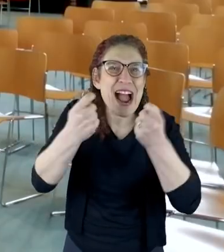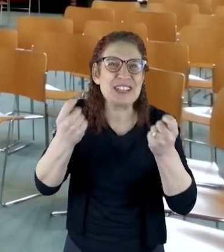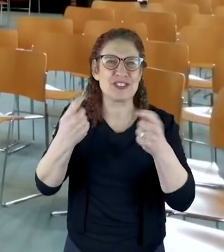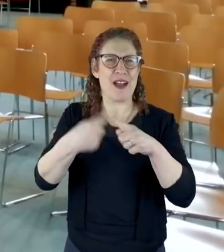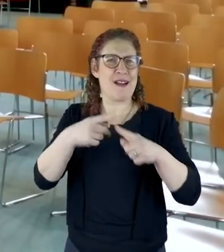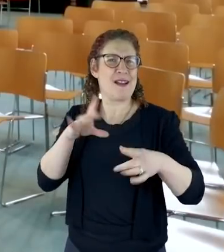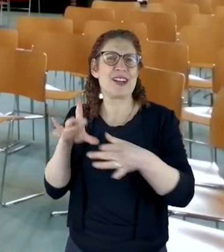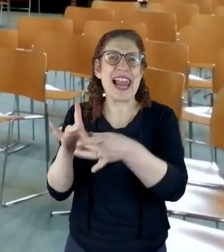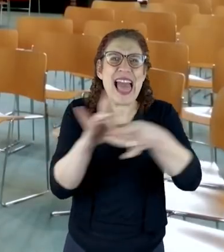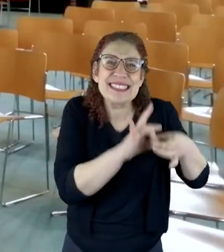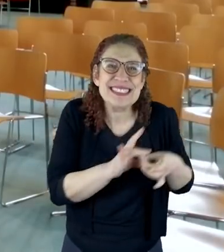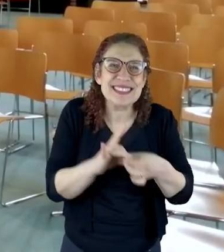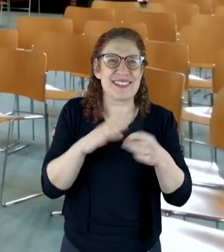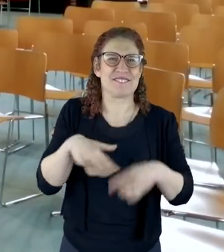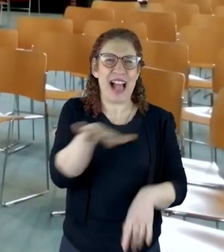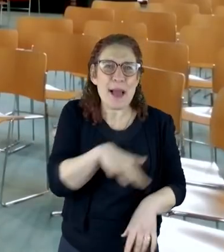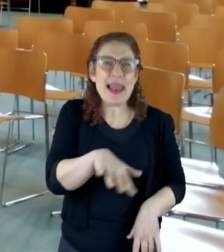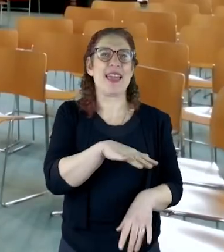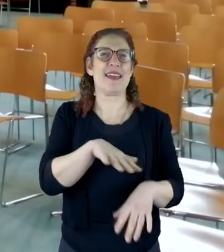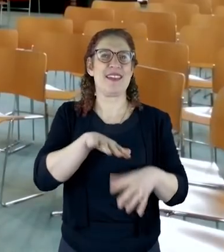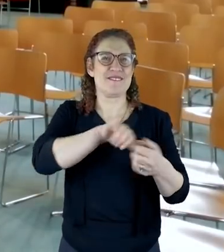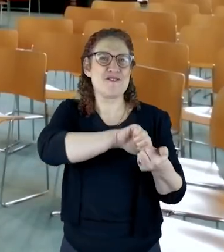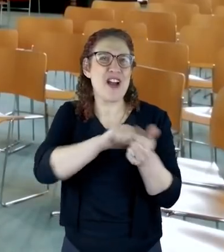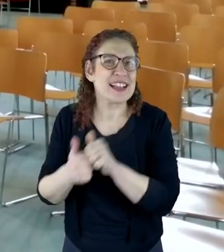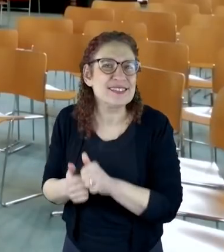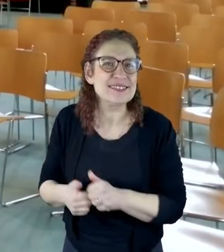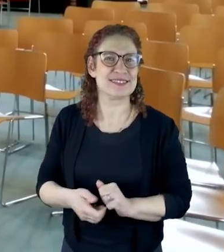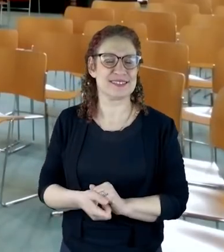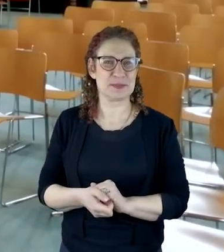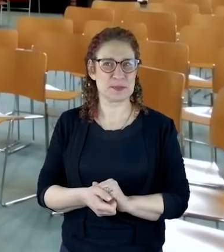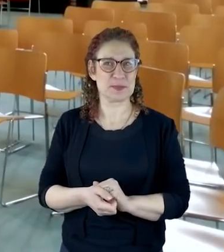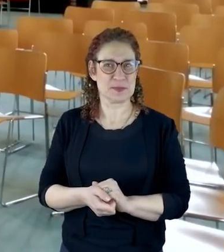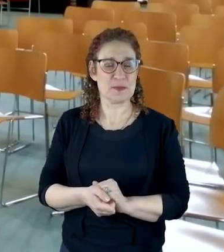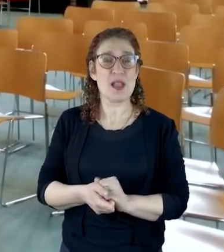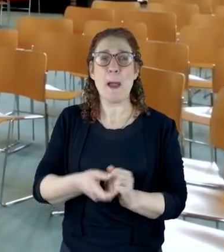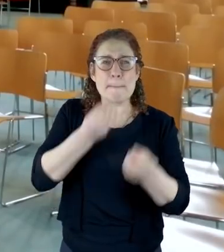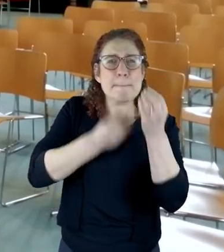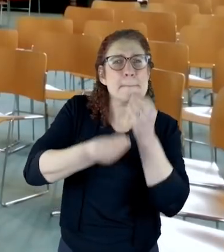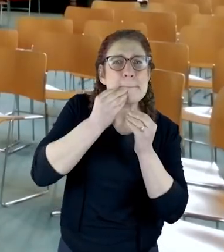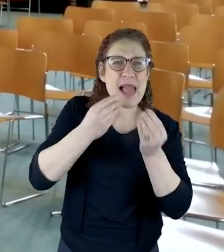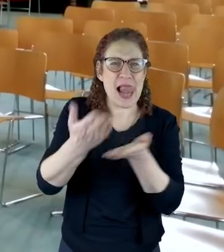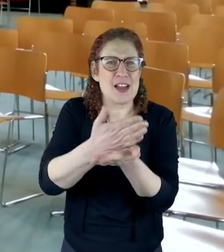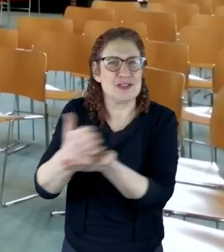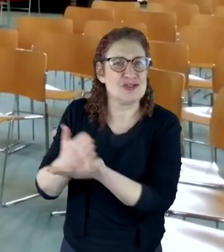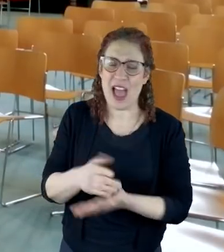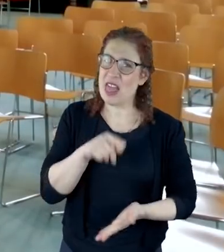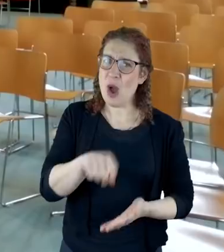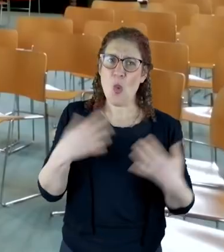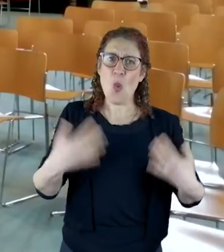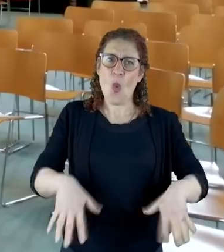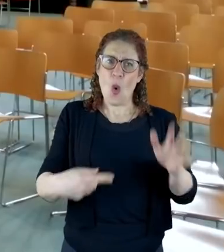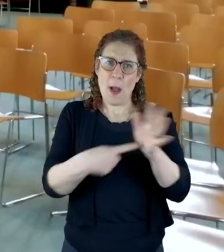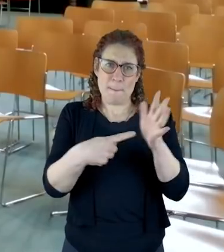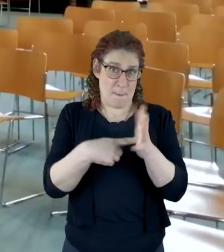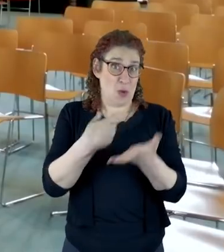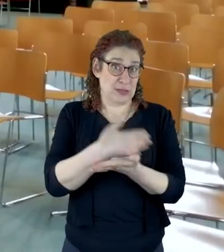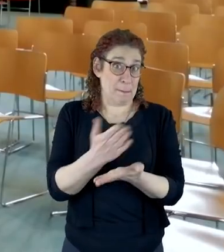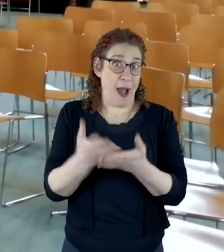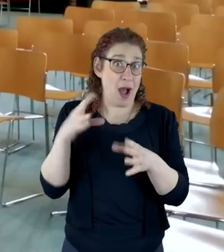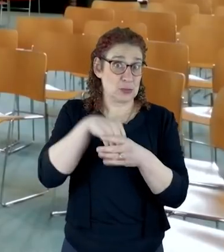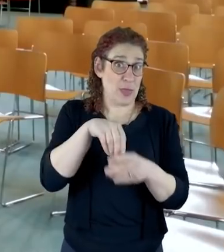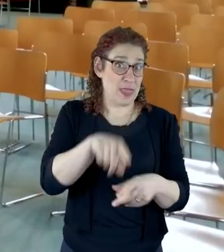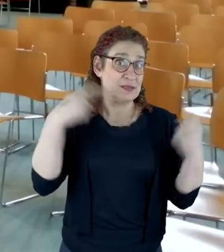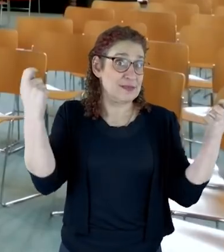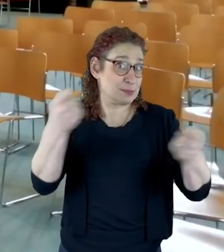celebration, of connecting with family and friends. And sharing a meal together plays a really big part in